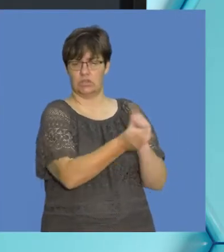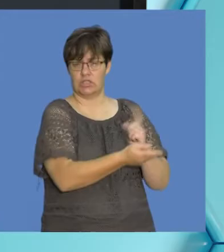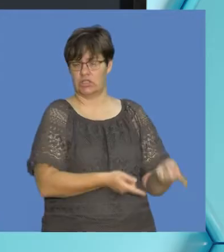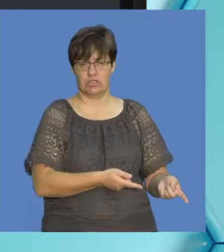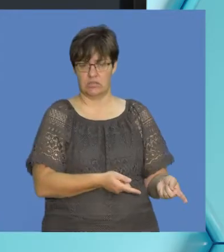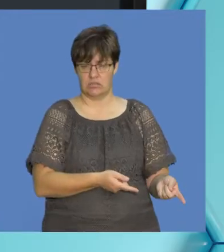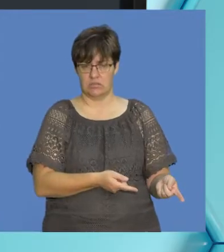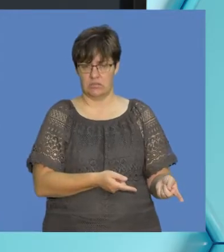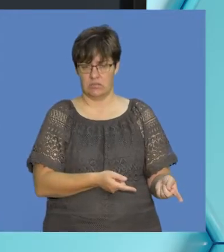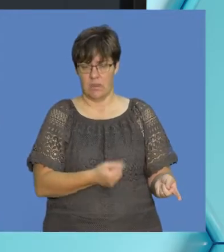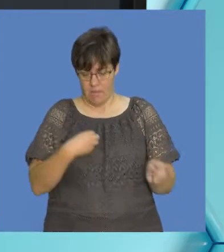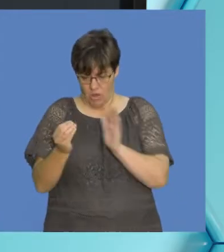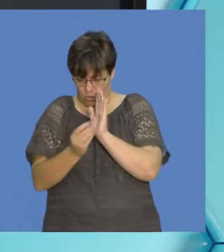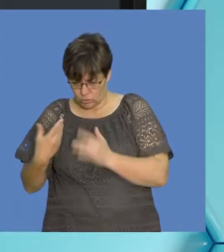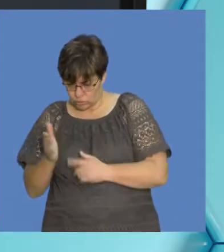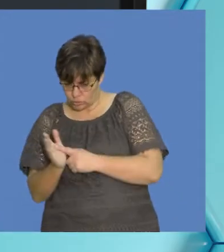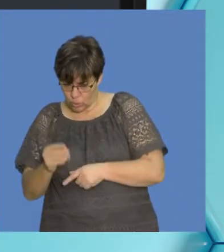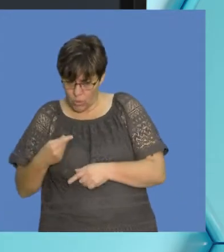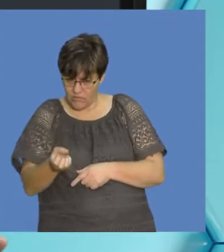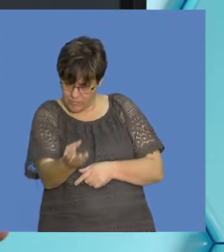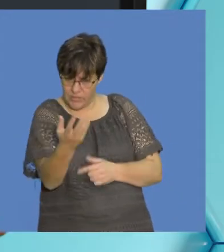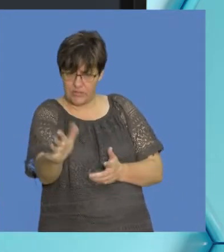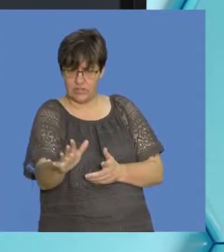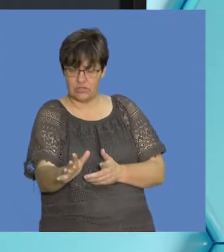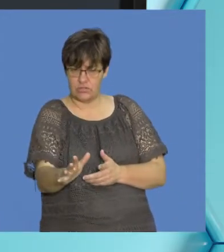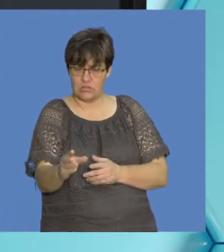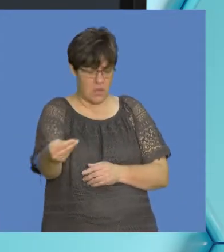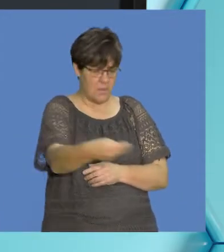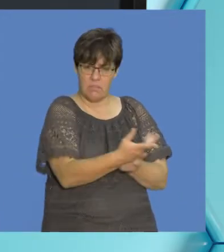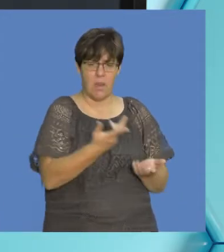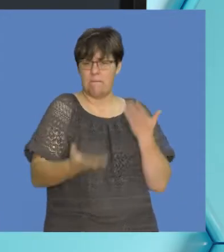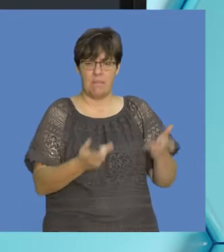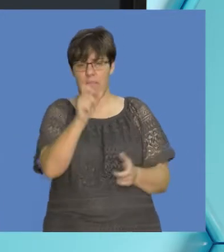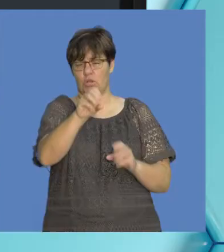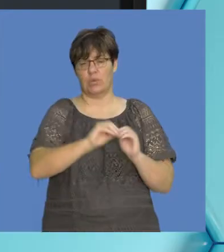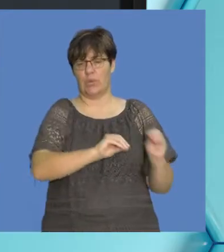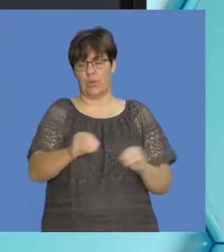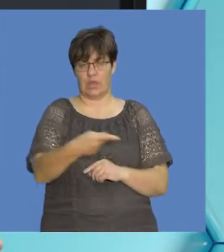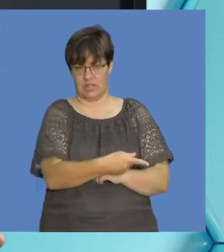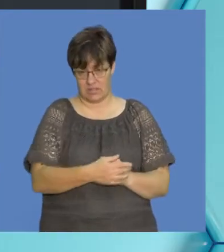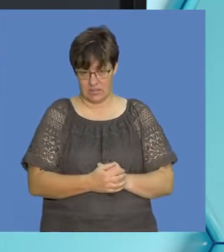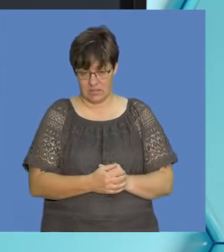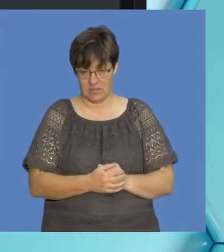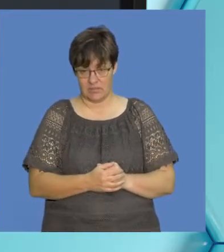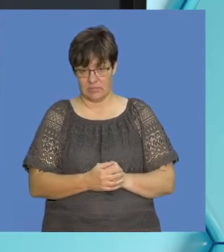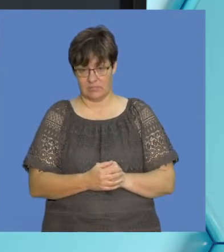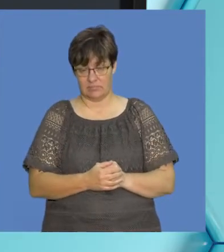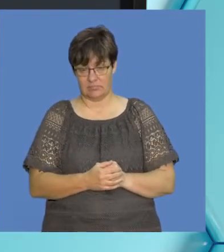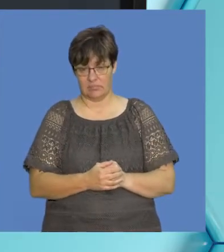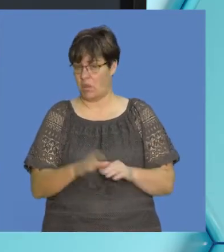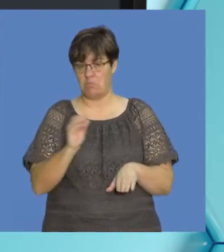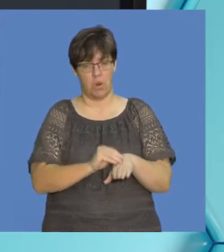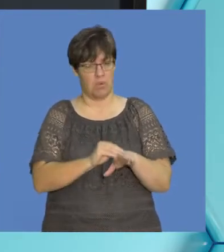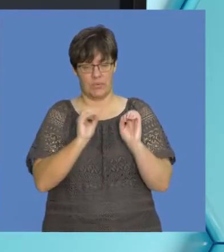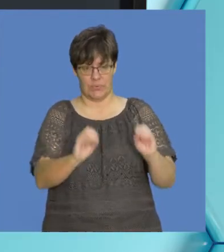presented for payment. Okay, obviously, that's legitimate. There may be a reason why the check is not presented for payment. No